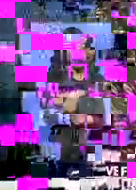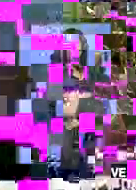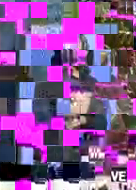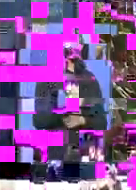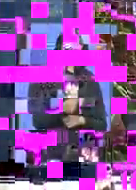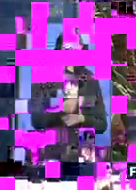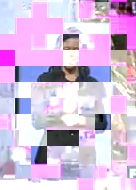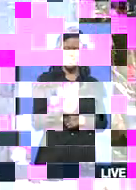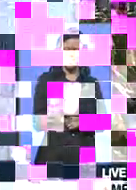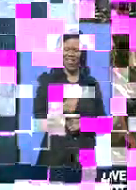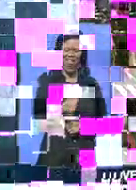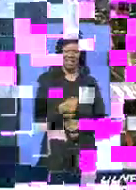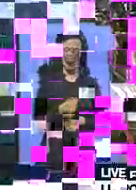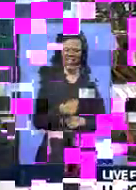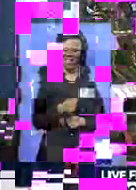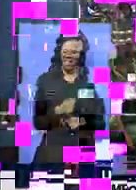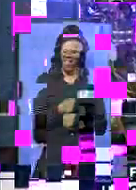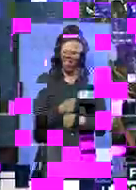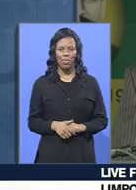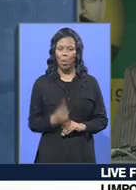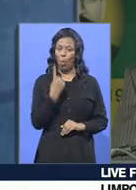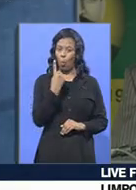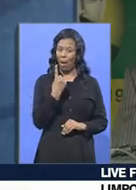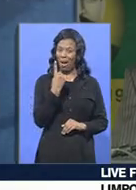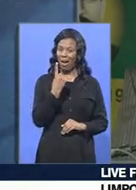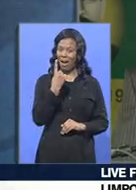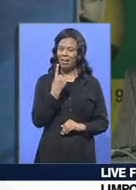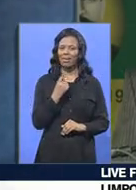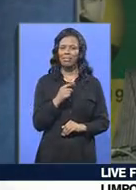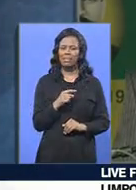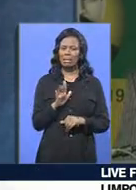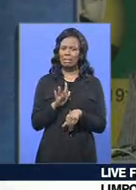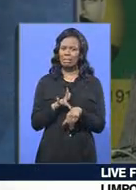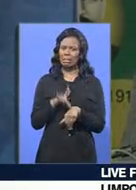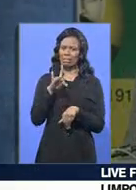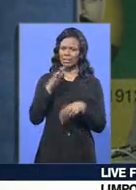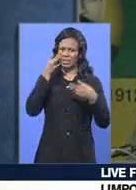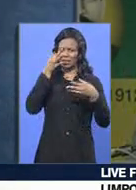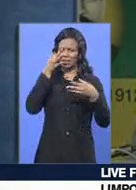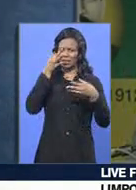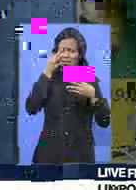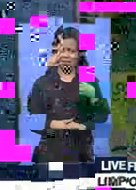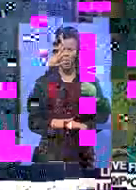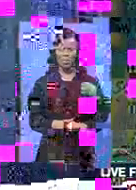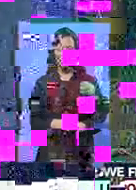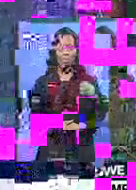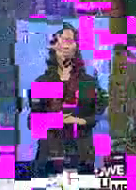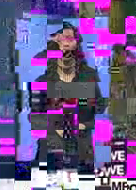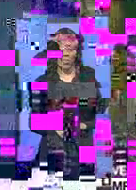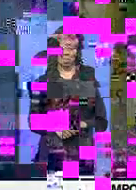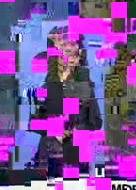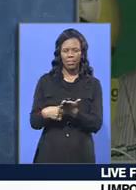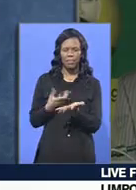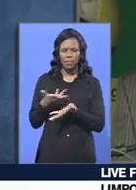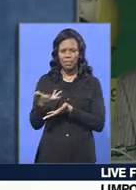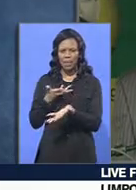One of the most sensitive decisions the ANC had to take was the